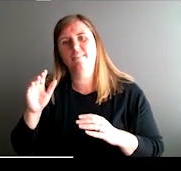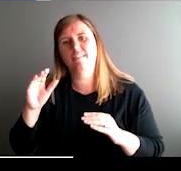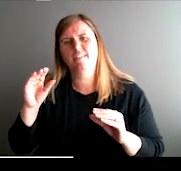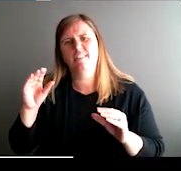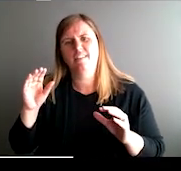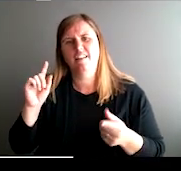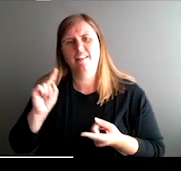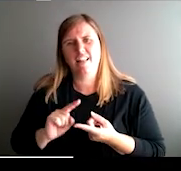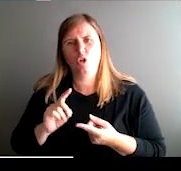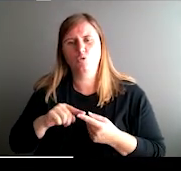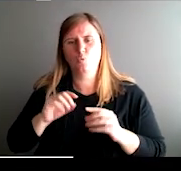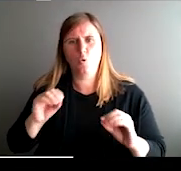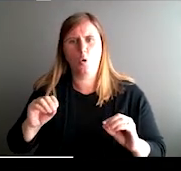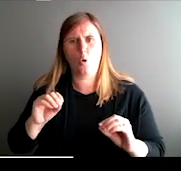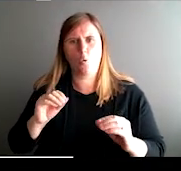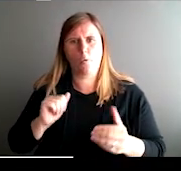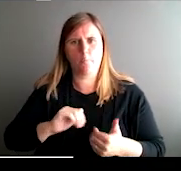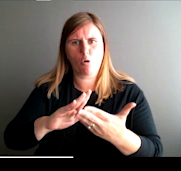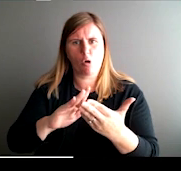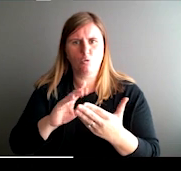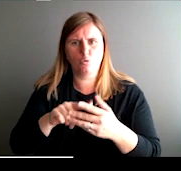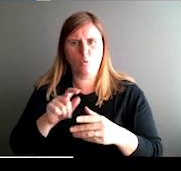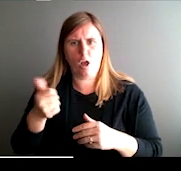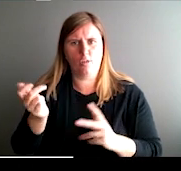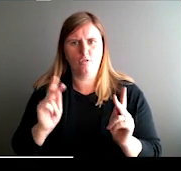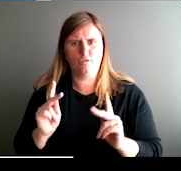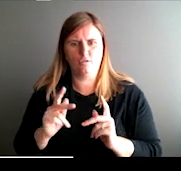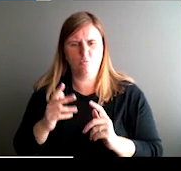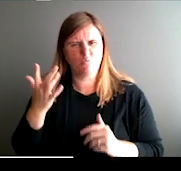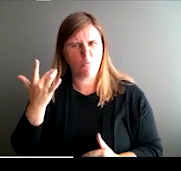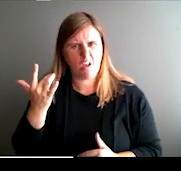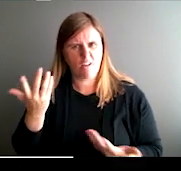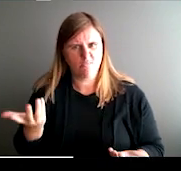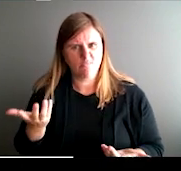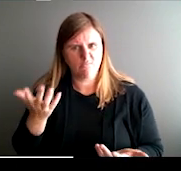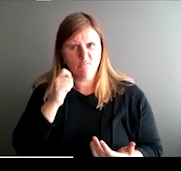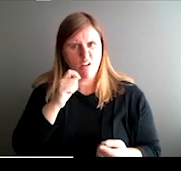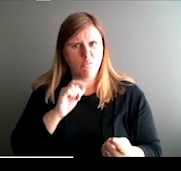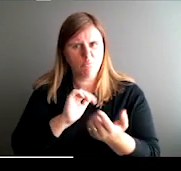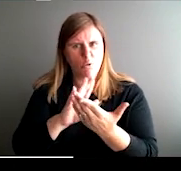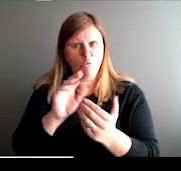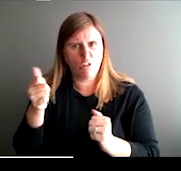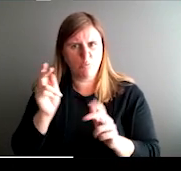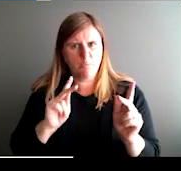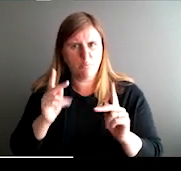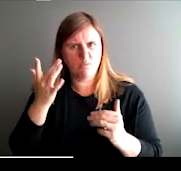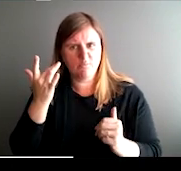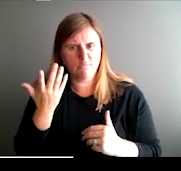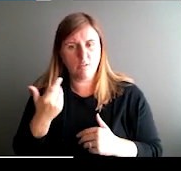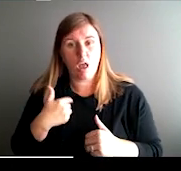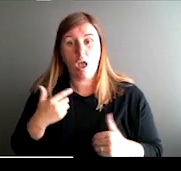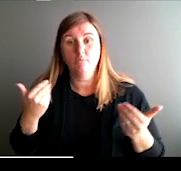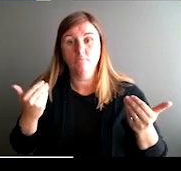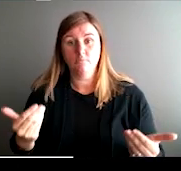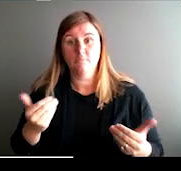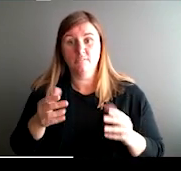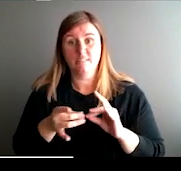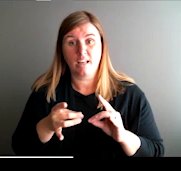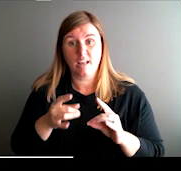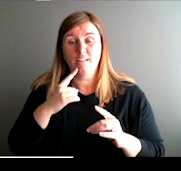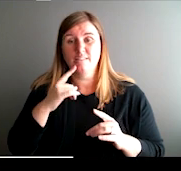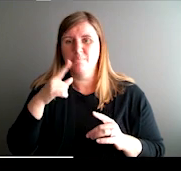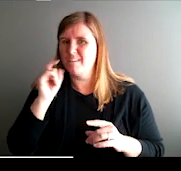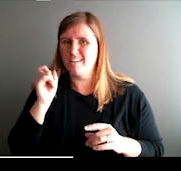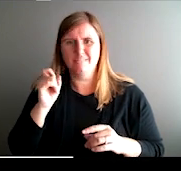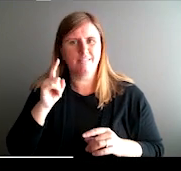Why might that be? Why do early learners not approach other people? I would put forth that it's because they